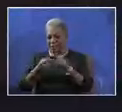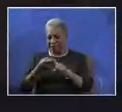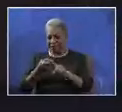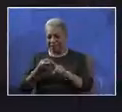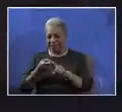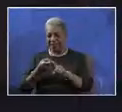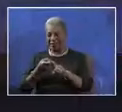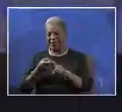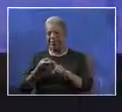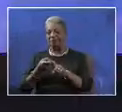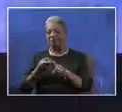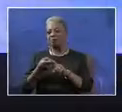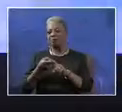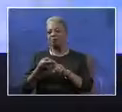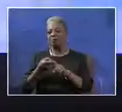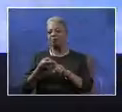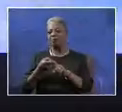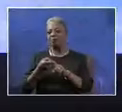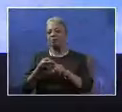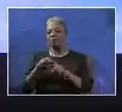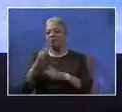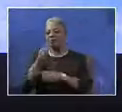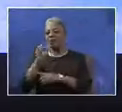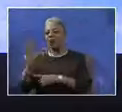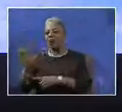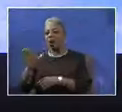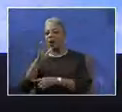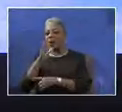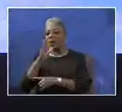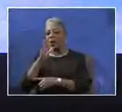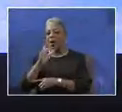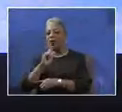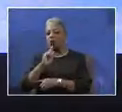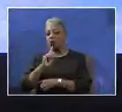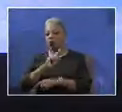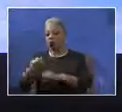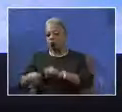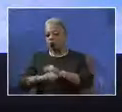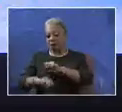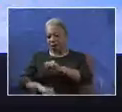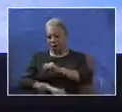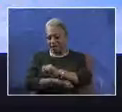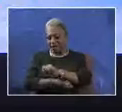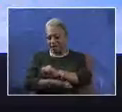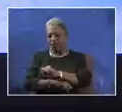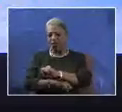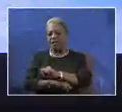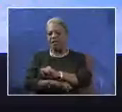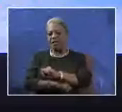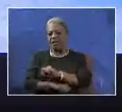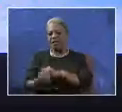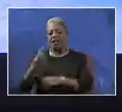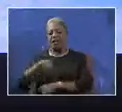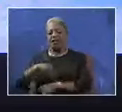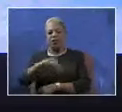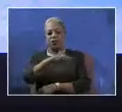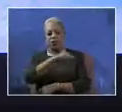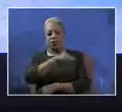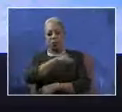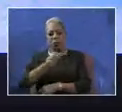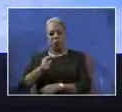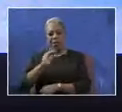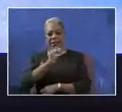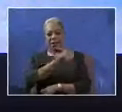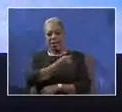Sheila's mother was and is her rock. And so, Sheila, we want you to know that you're in our hearts and our